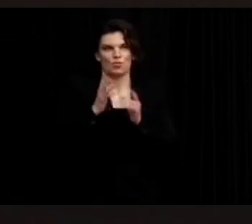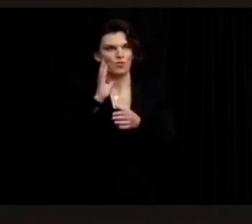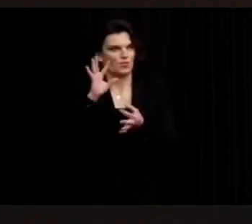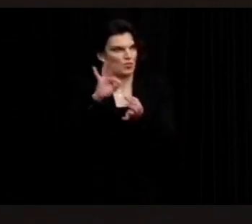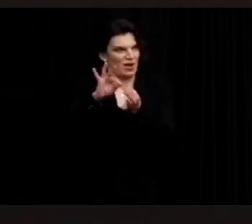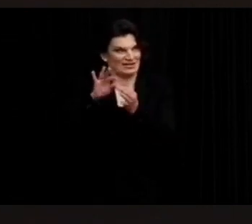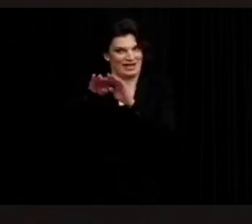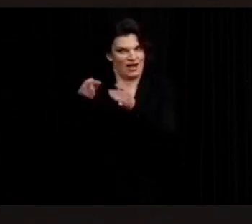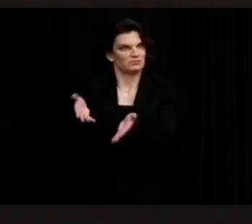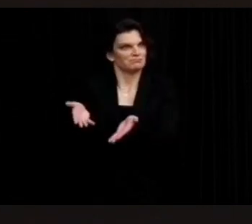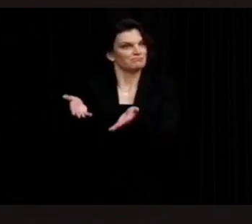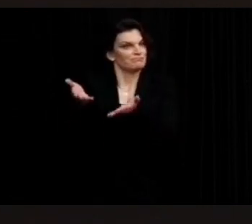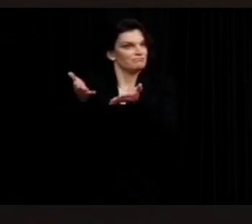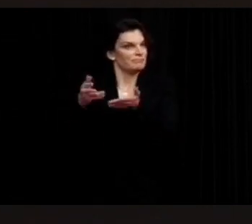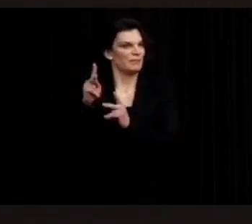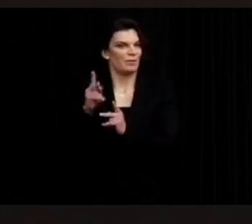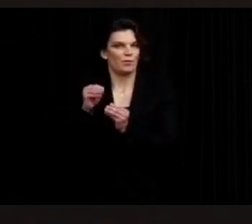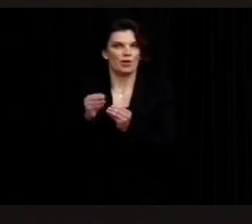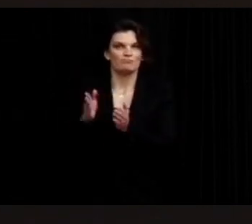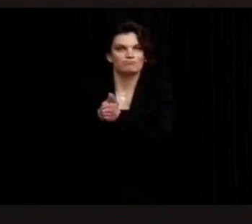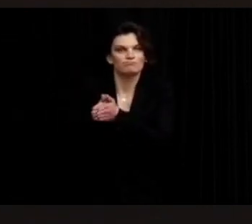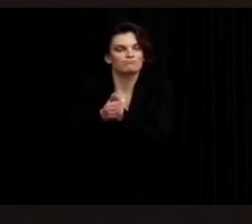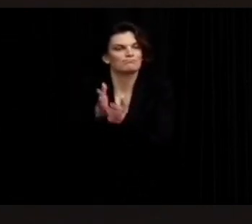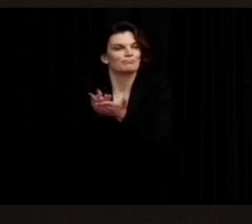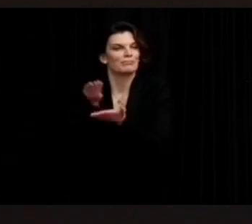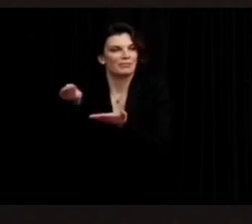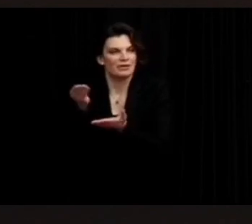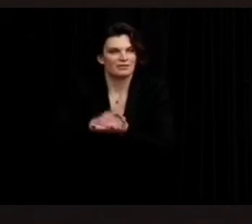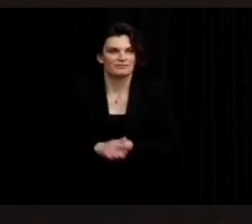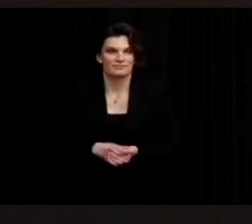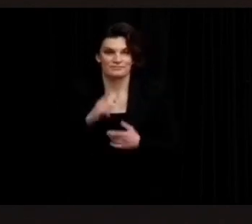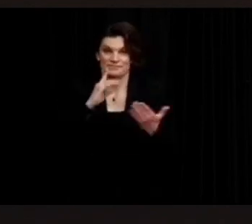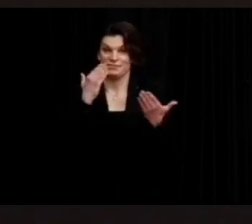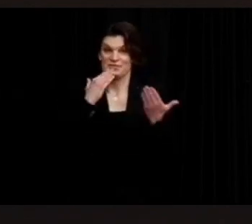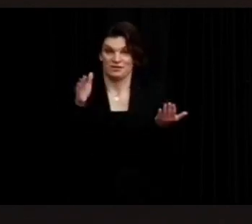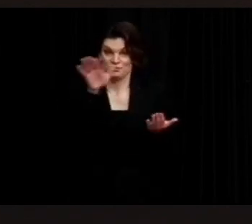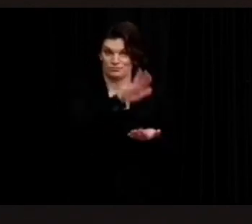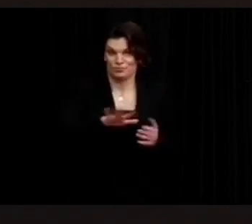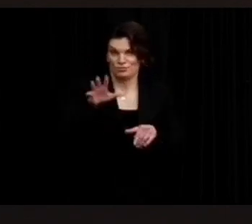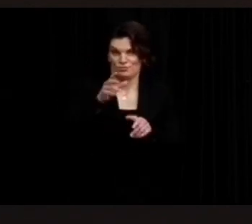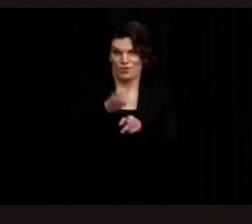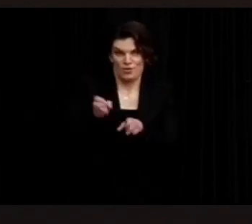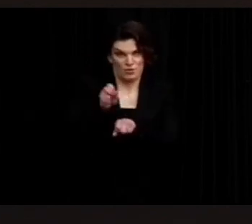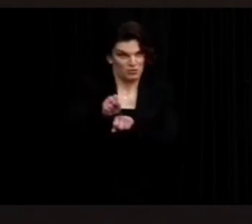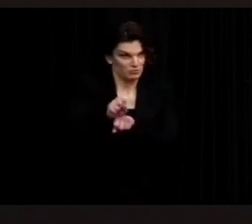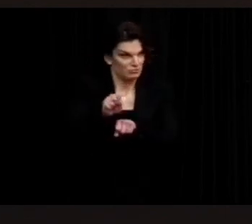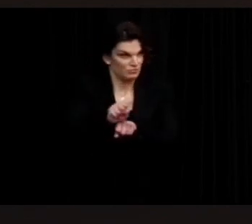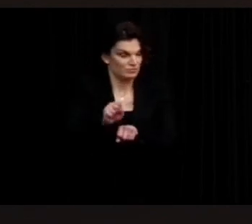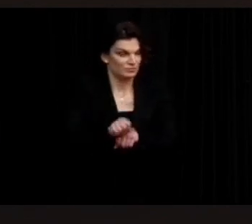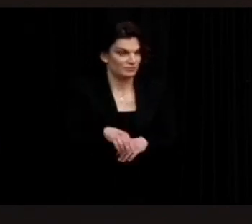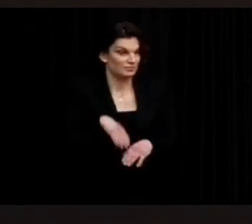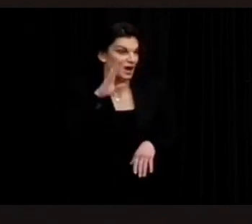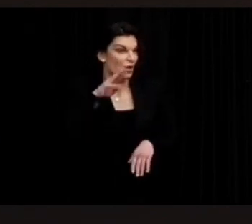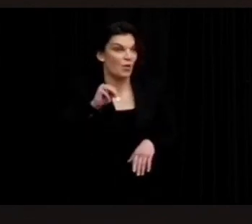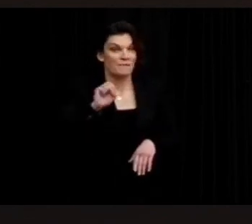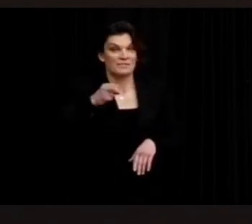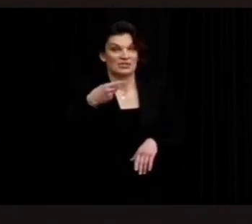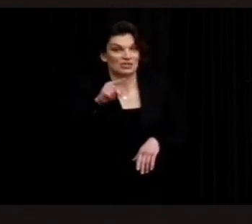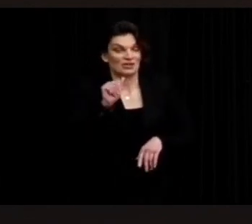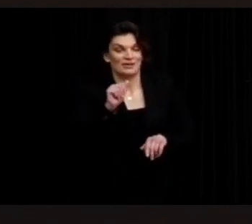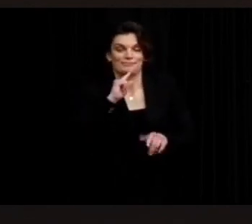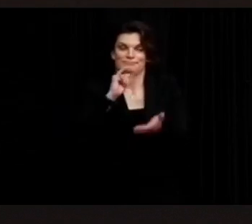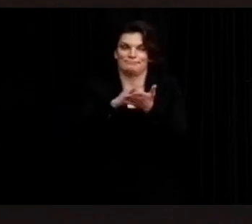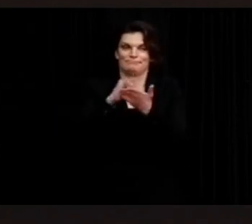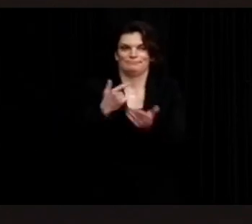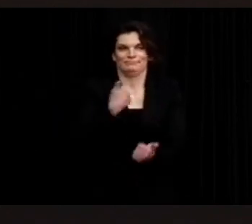appreciate the work that you are doing every single day. I know that MSHDA doesn't solve this problem themselves. I know